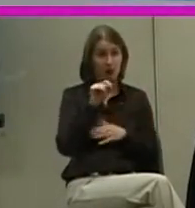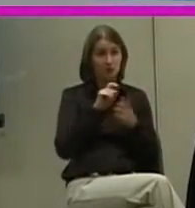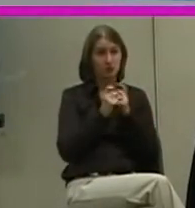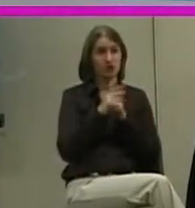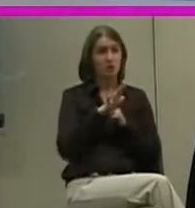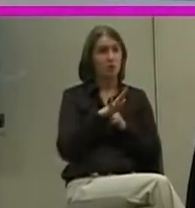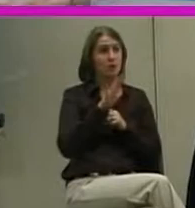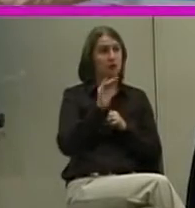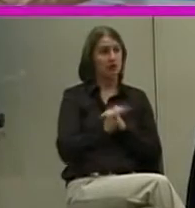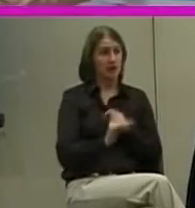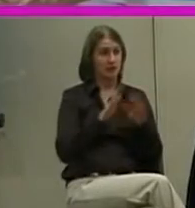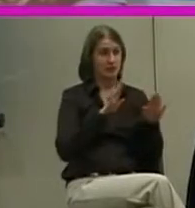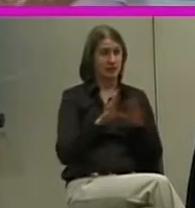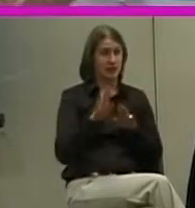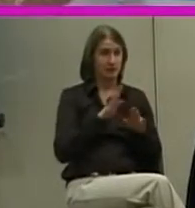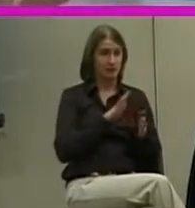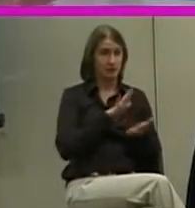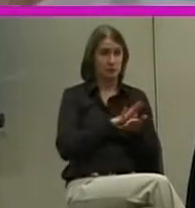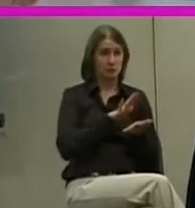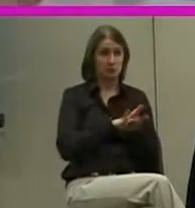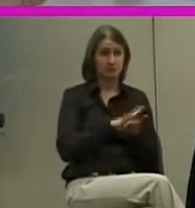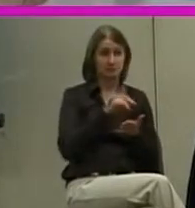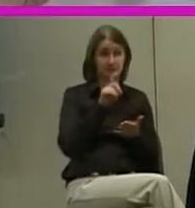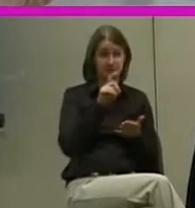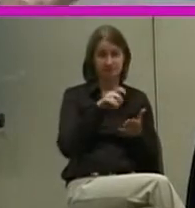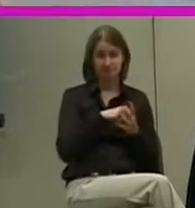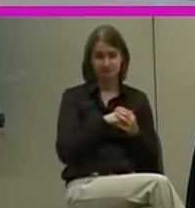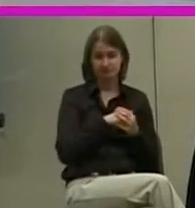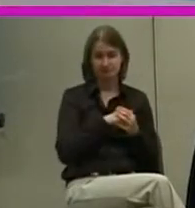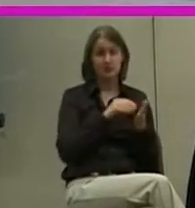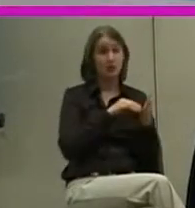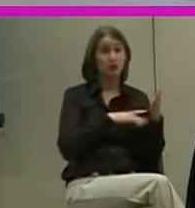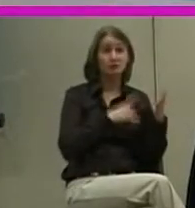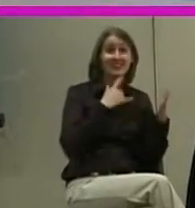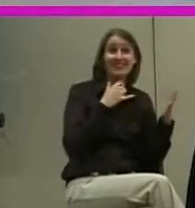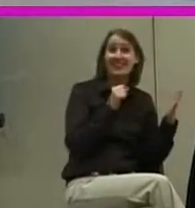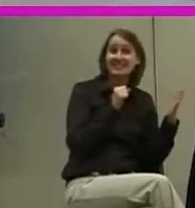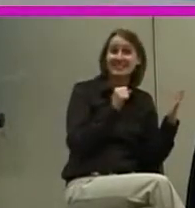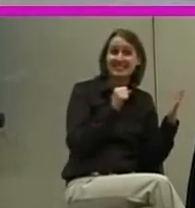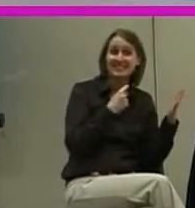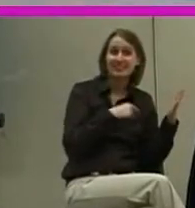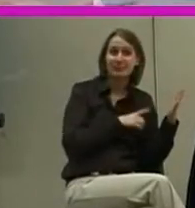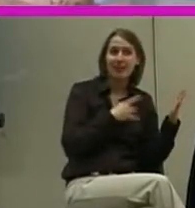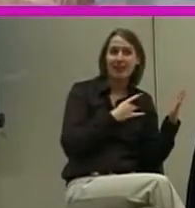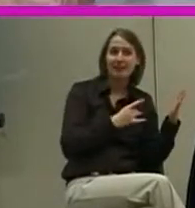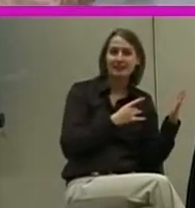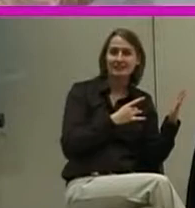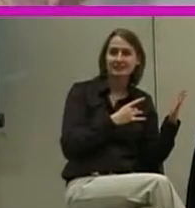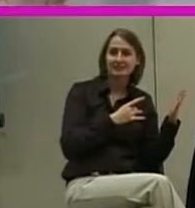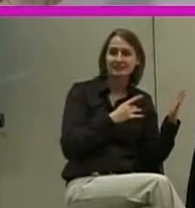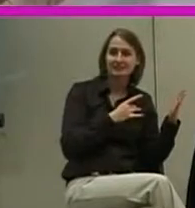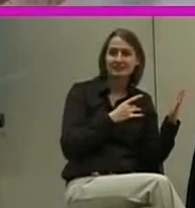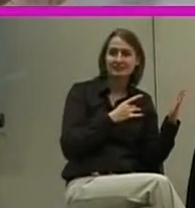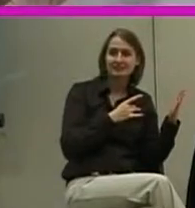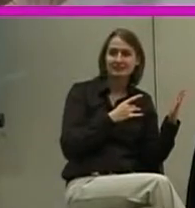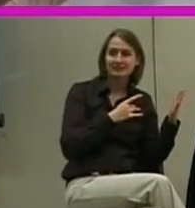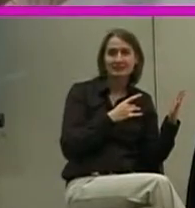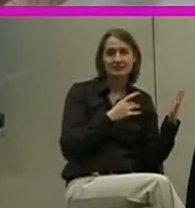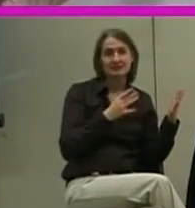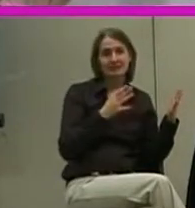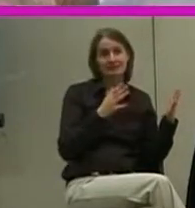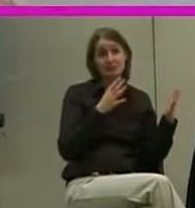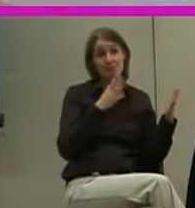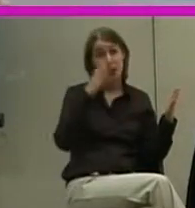kid's behavior at school? Students said yes, we liked it. Middle one